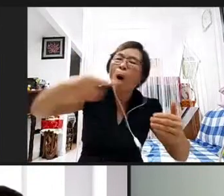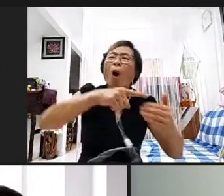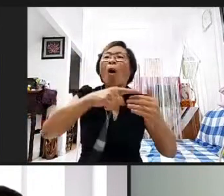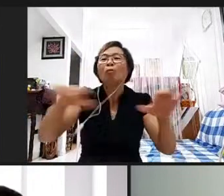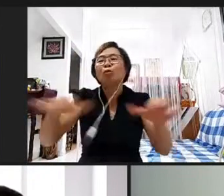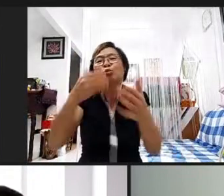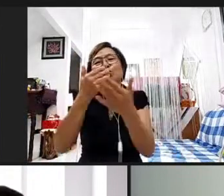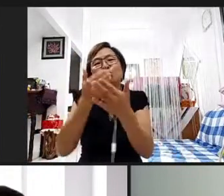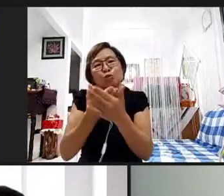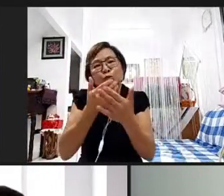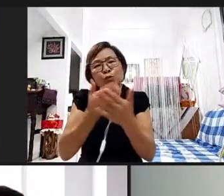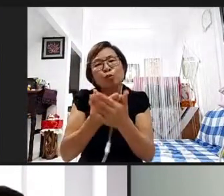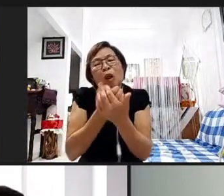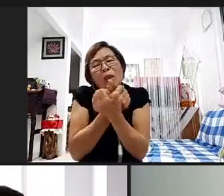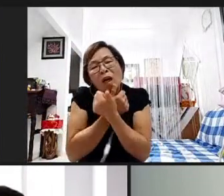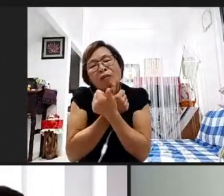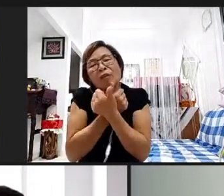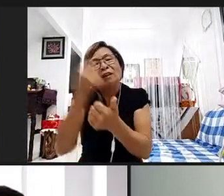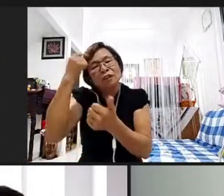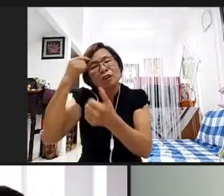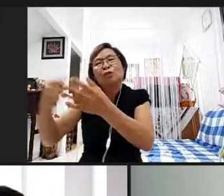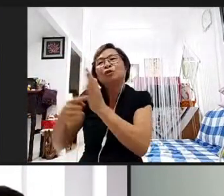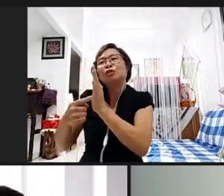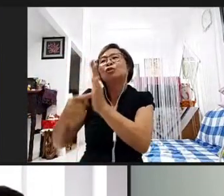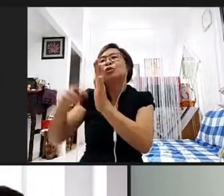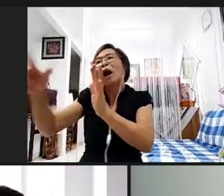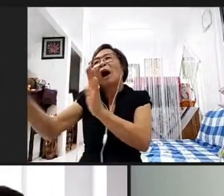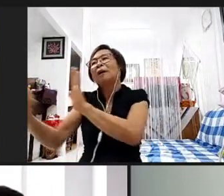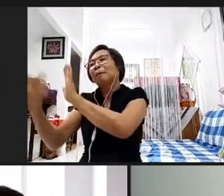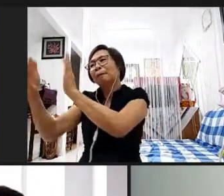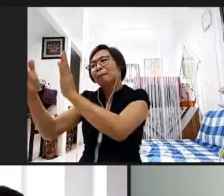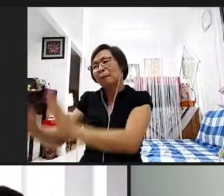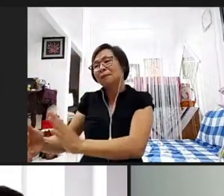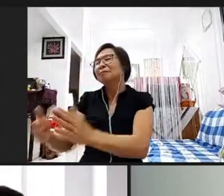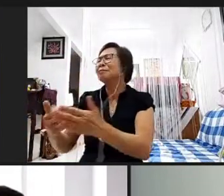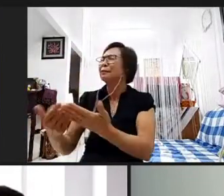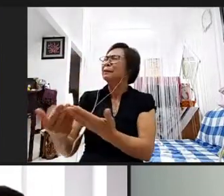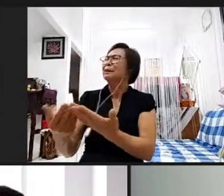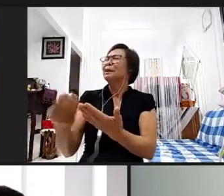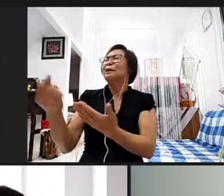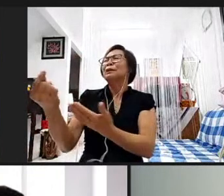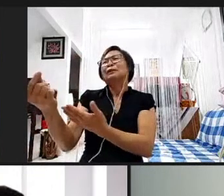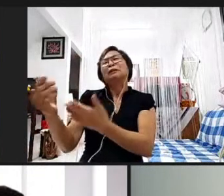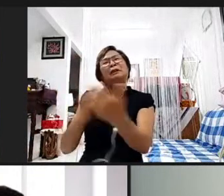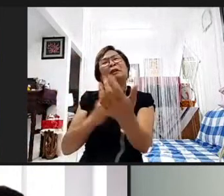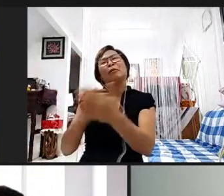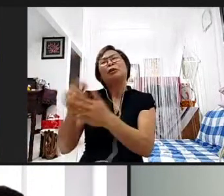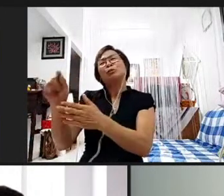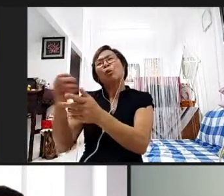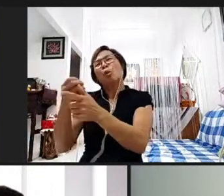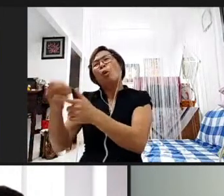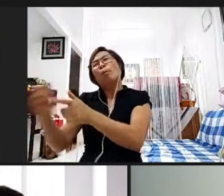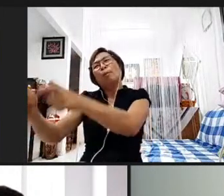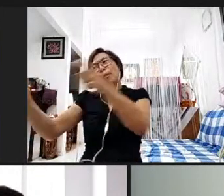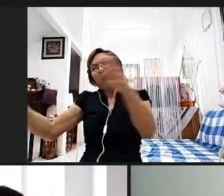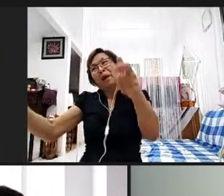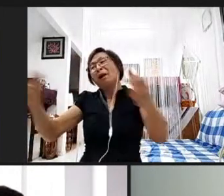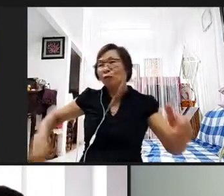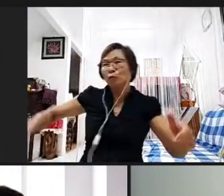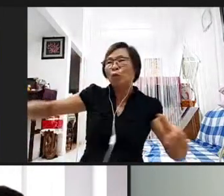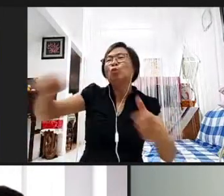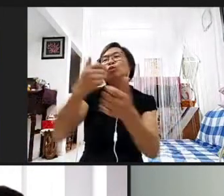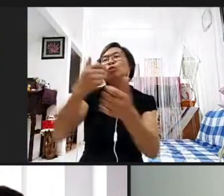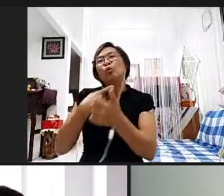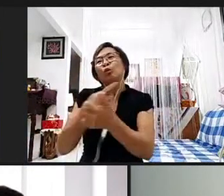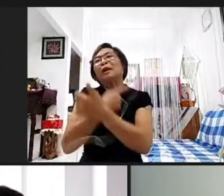and consideration shown to us by others, no matter how small they appear to be. To those we love